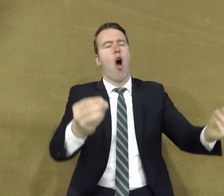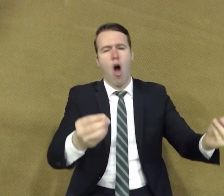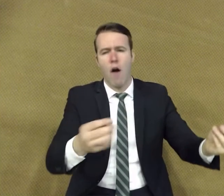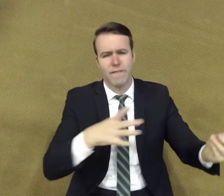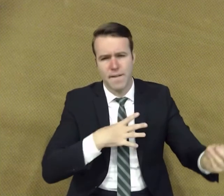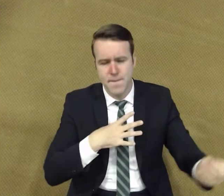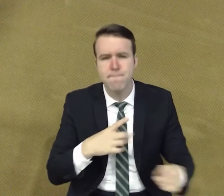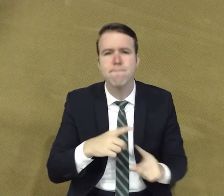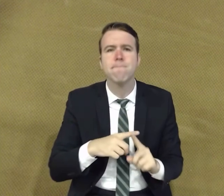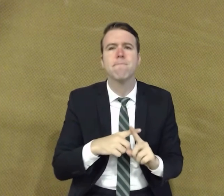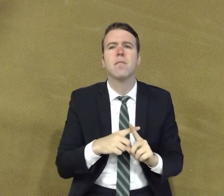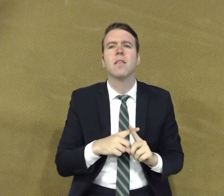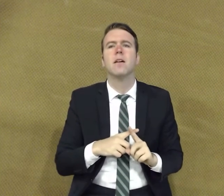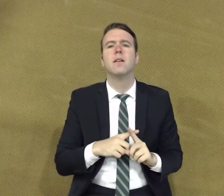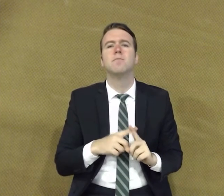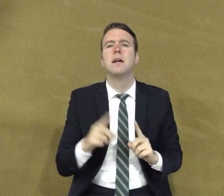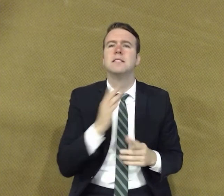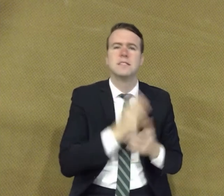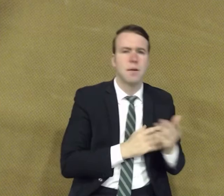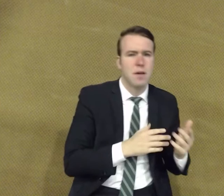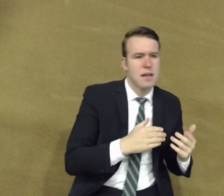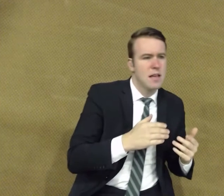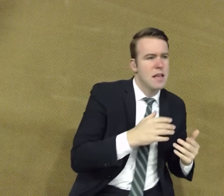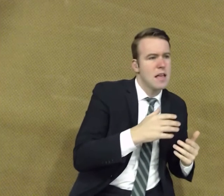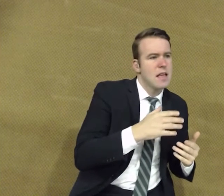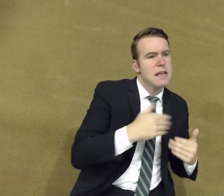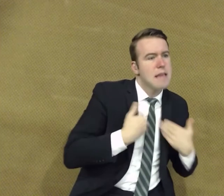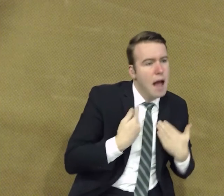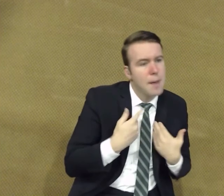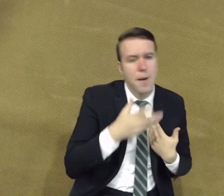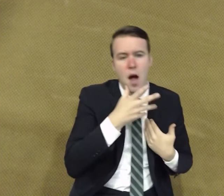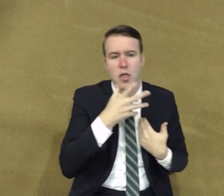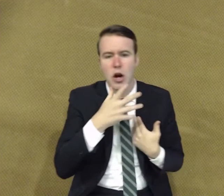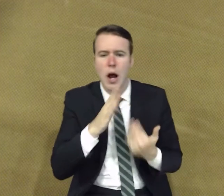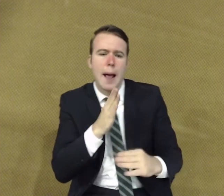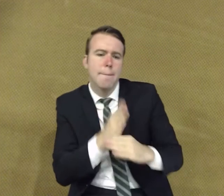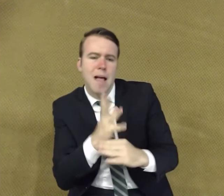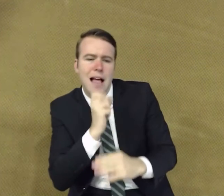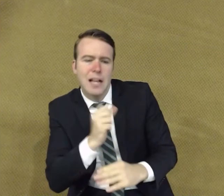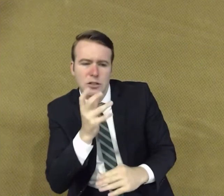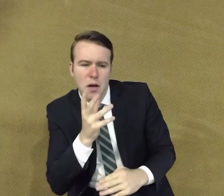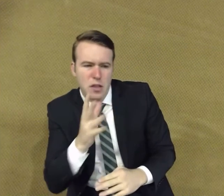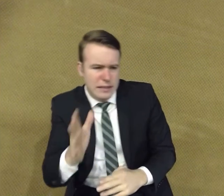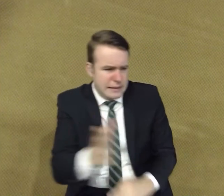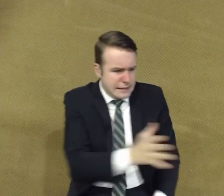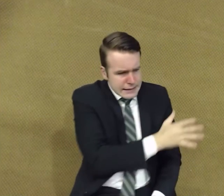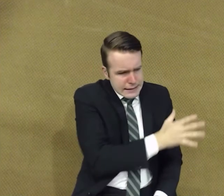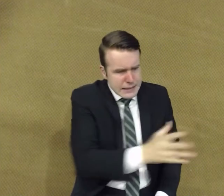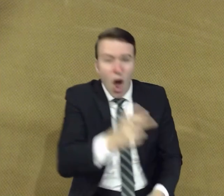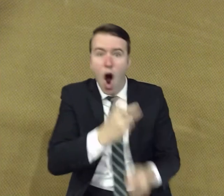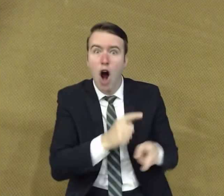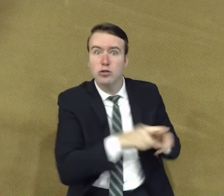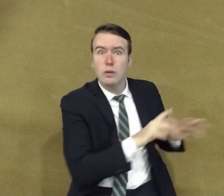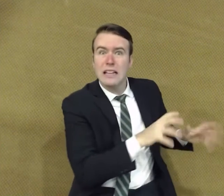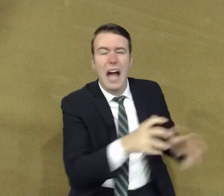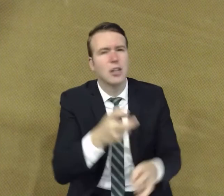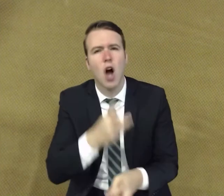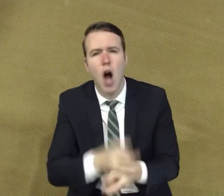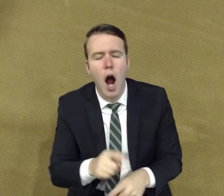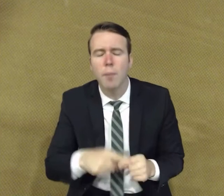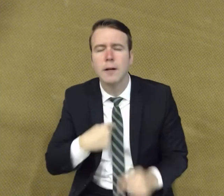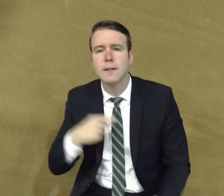gone, and then of middle-aged mothers and of young mothers. And so it's a little bit hard to categorize them like that. But I thought about